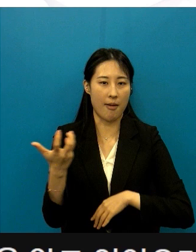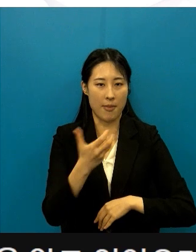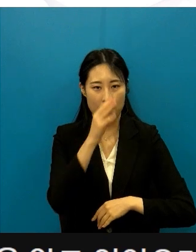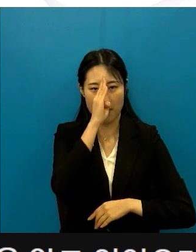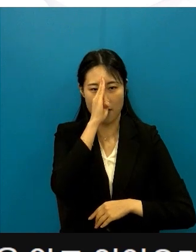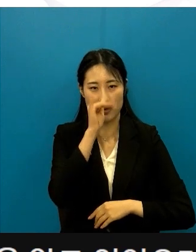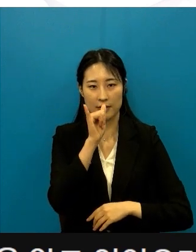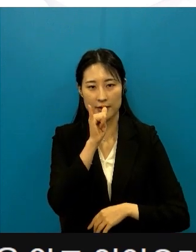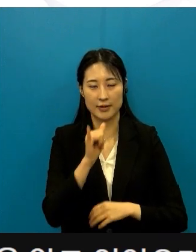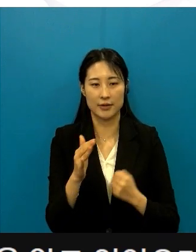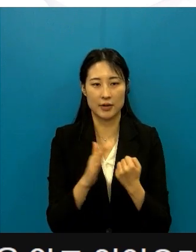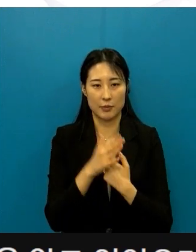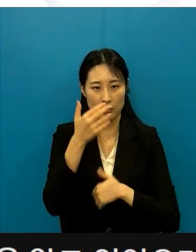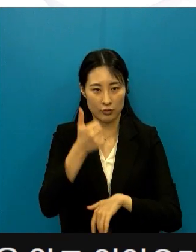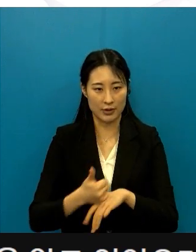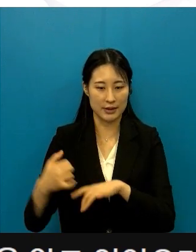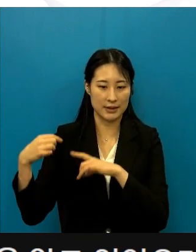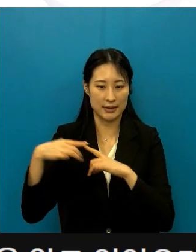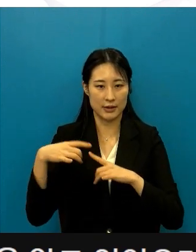April,